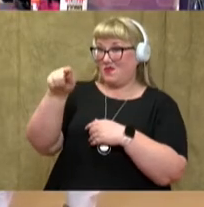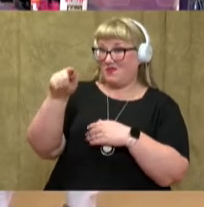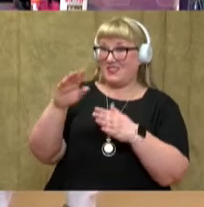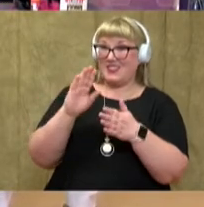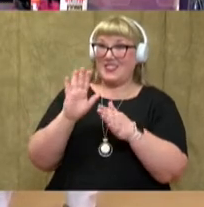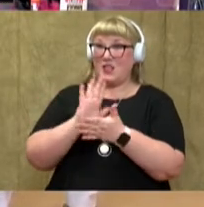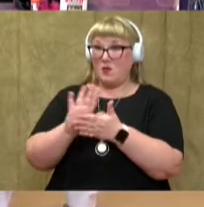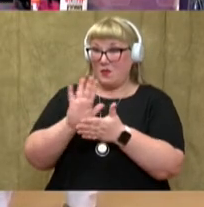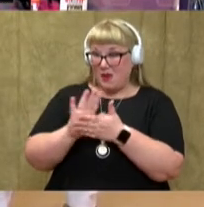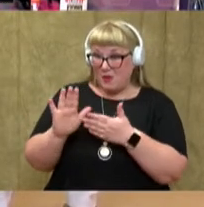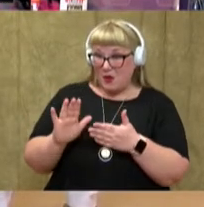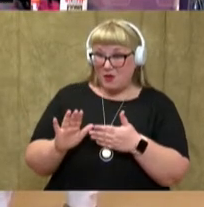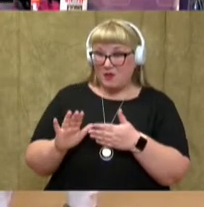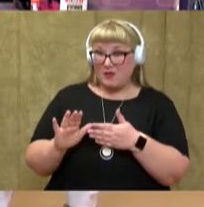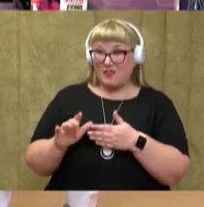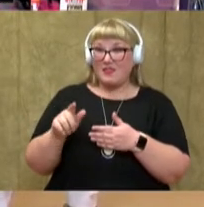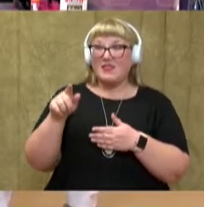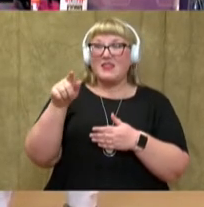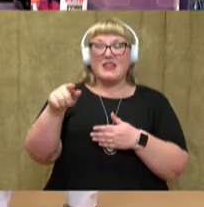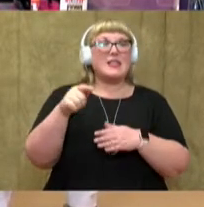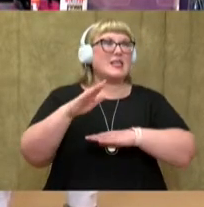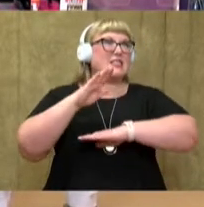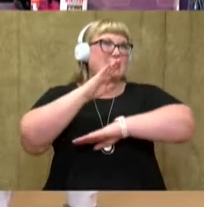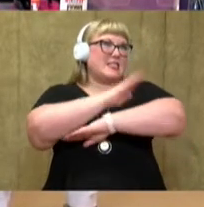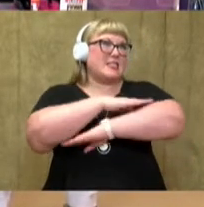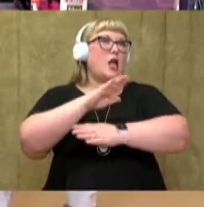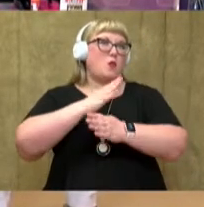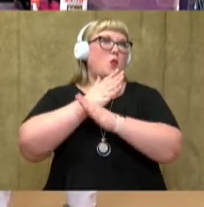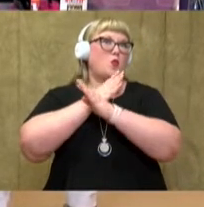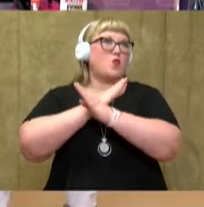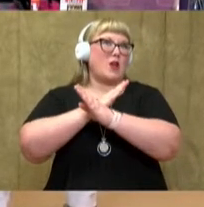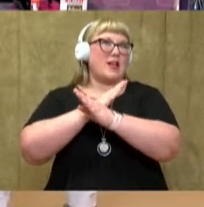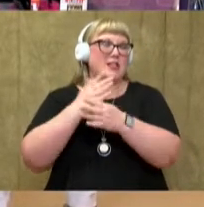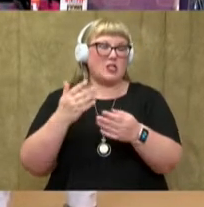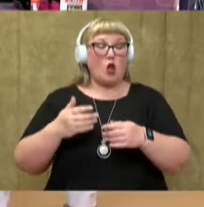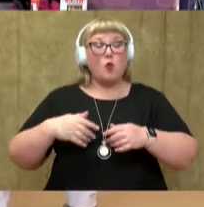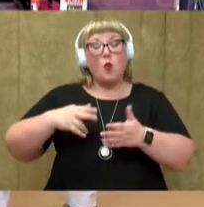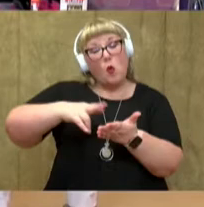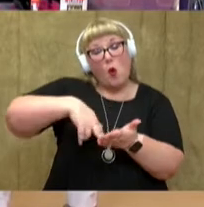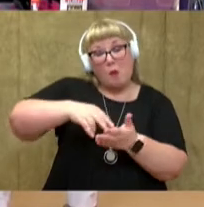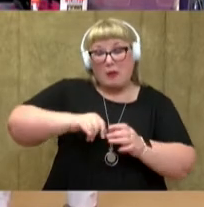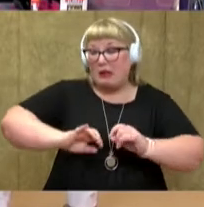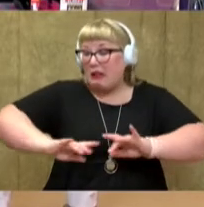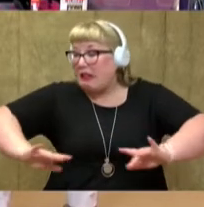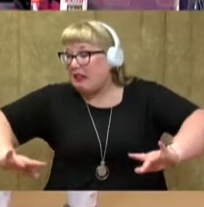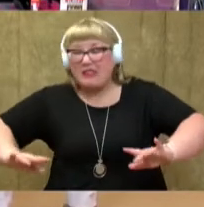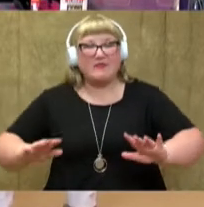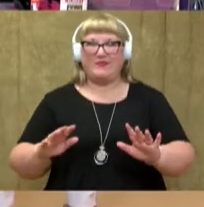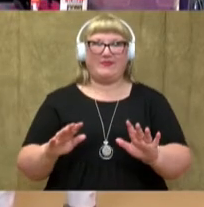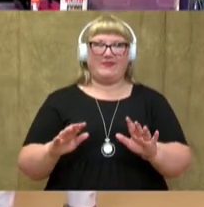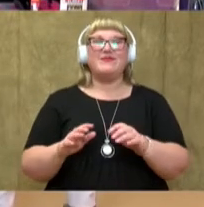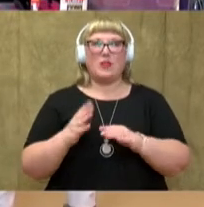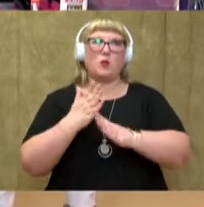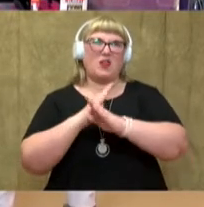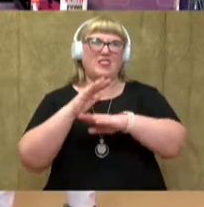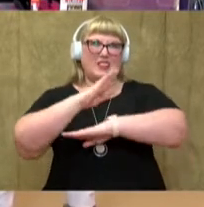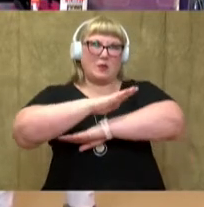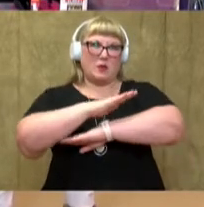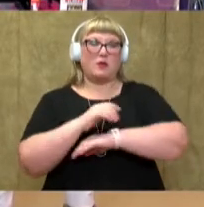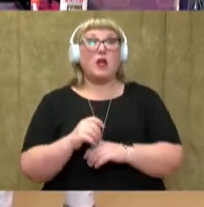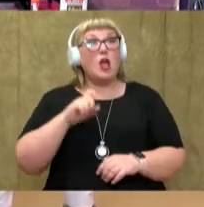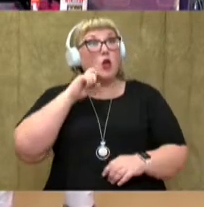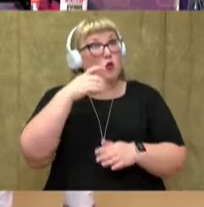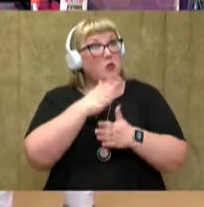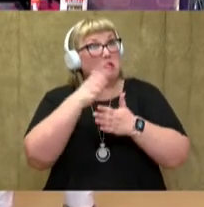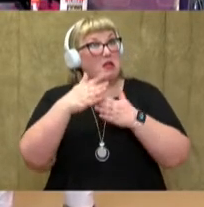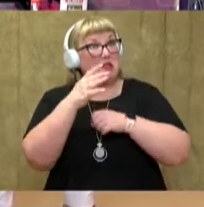students. These are our table protectors that we use when we are painting so we don't get stuff on the desks. But it's kind of cool at the end of the